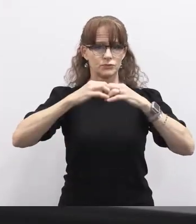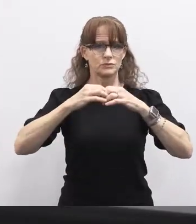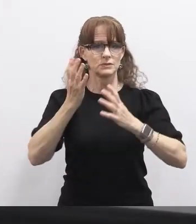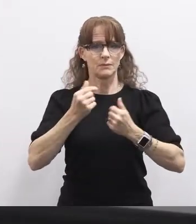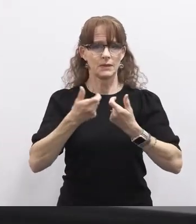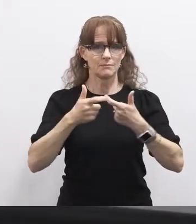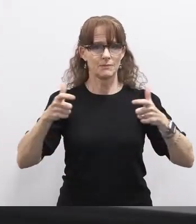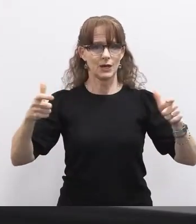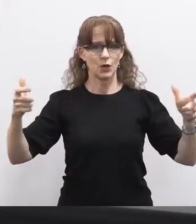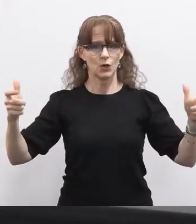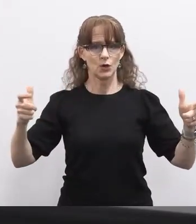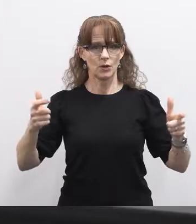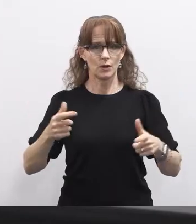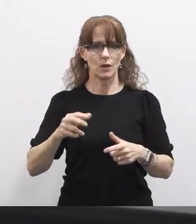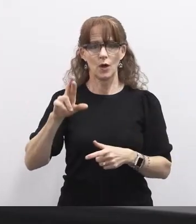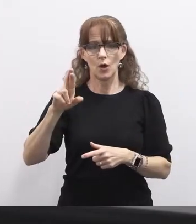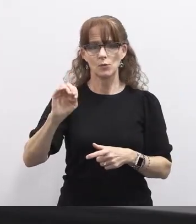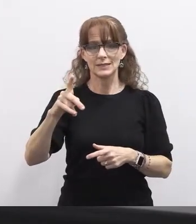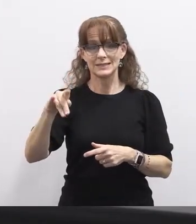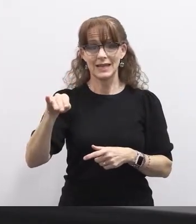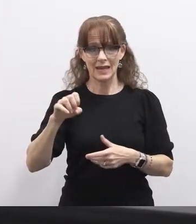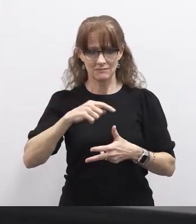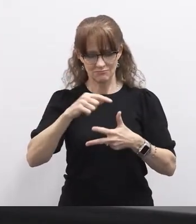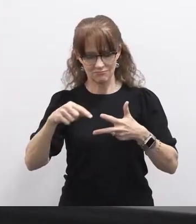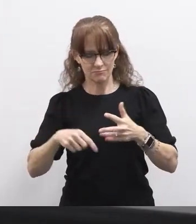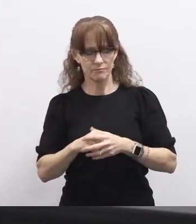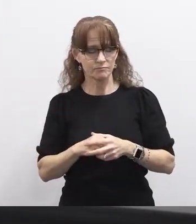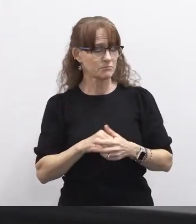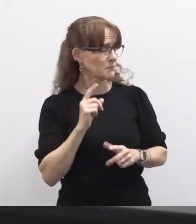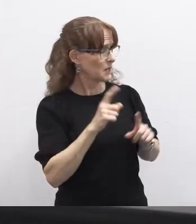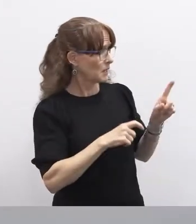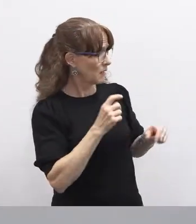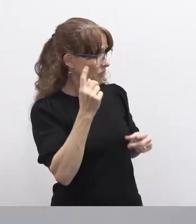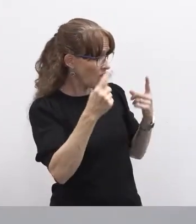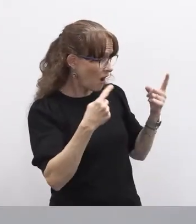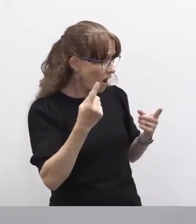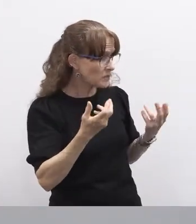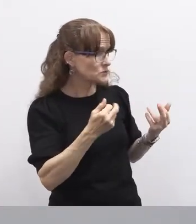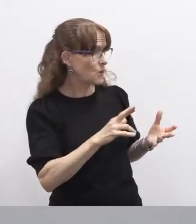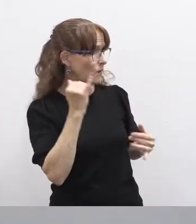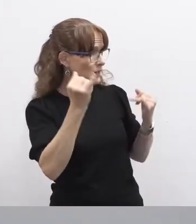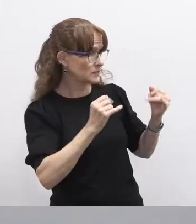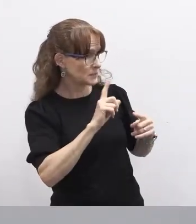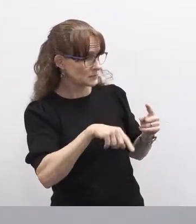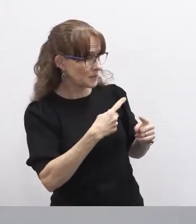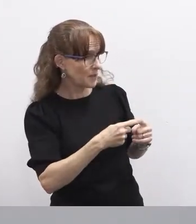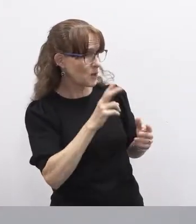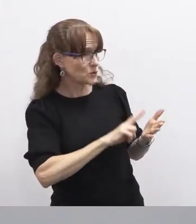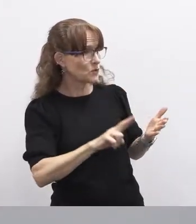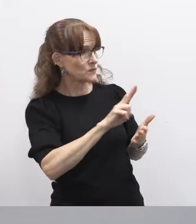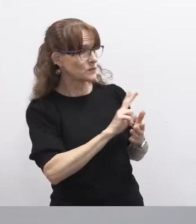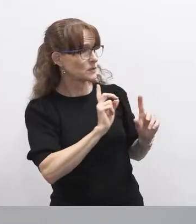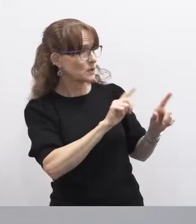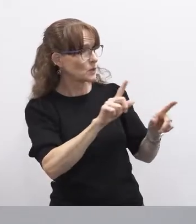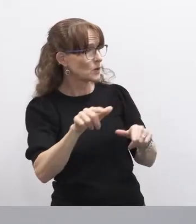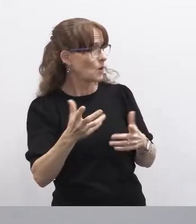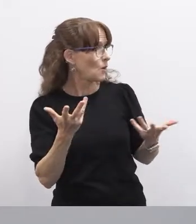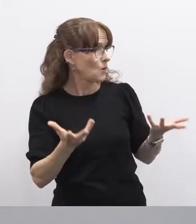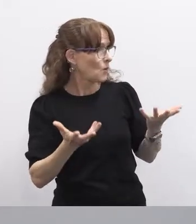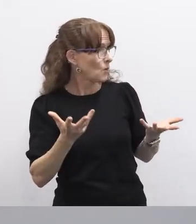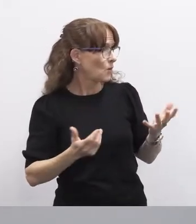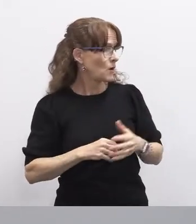bigger, and also for real estate. Very cool. Any thoughts or ideas about university or colleges that you'd like to